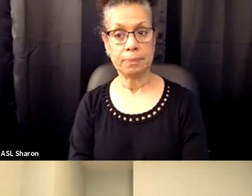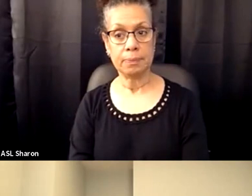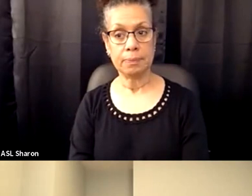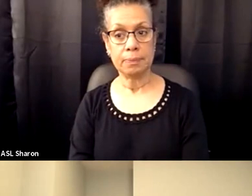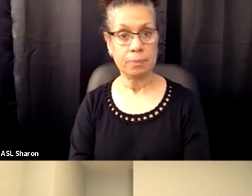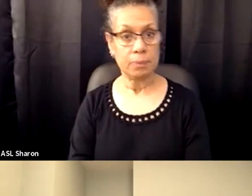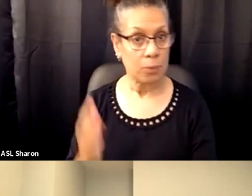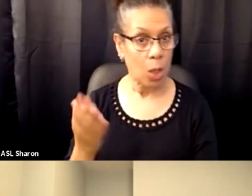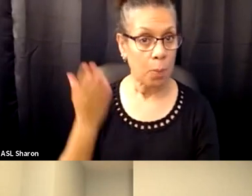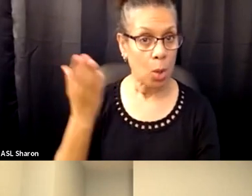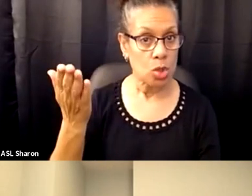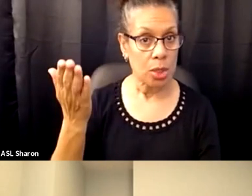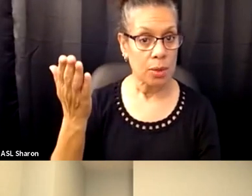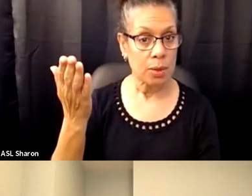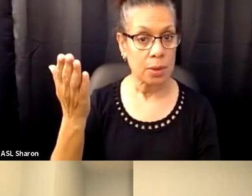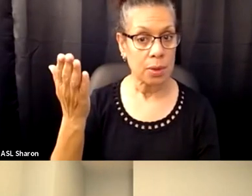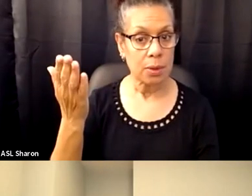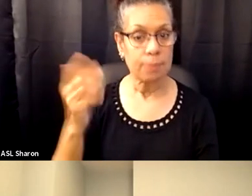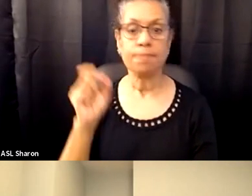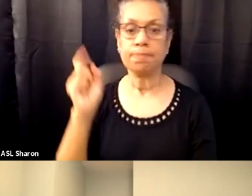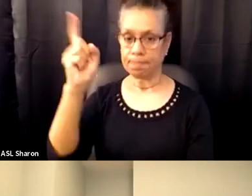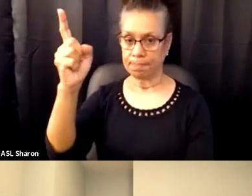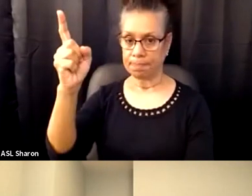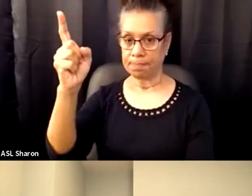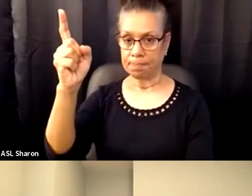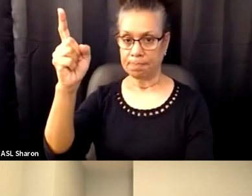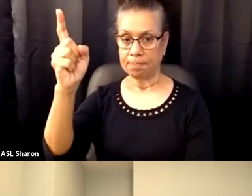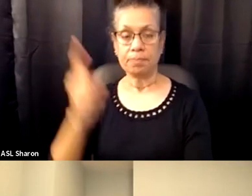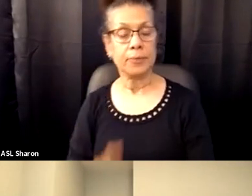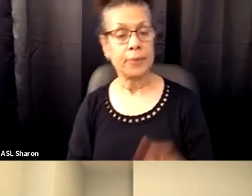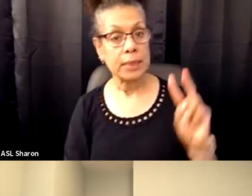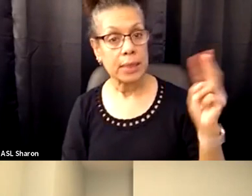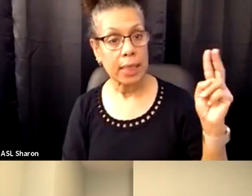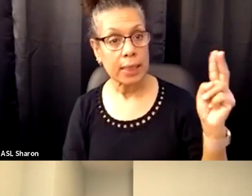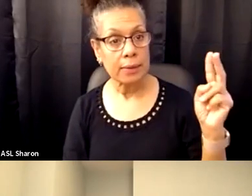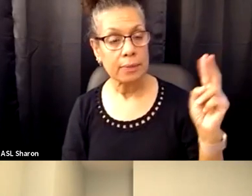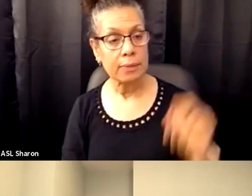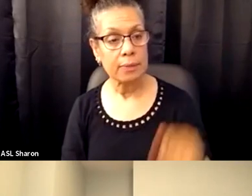is there a motion so moved thank you is there a second